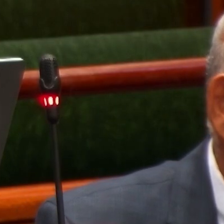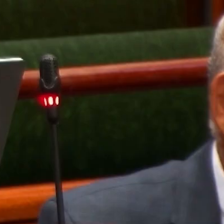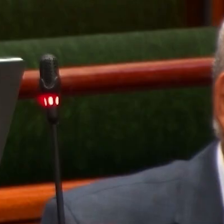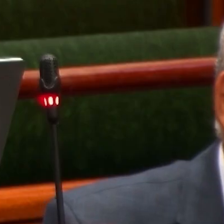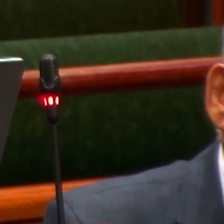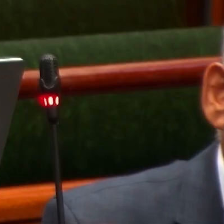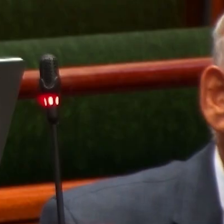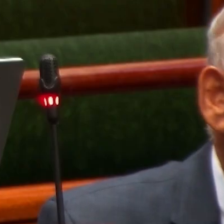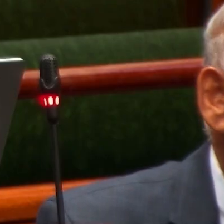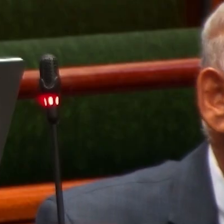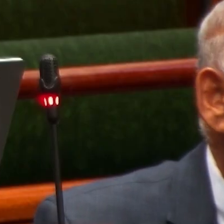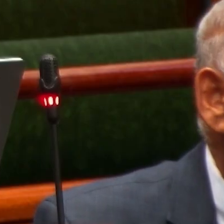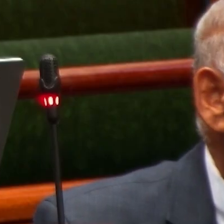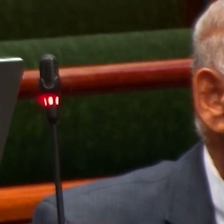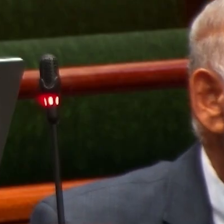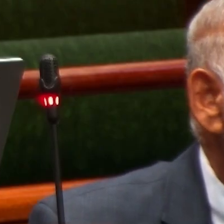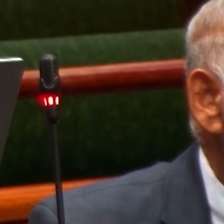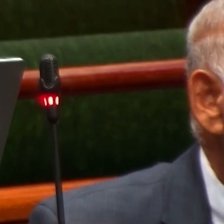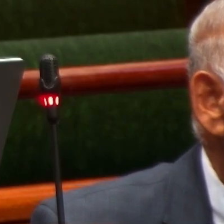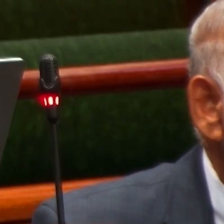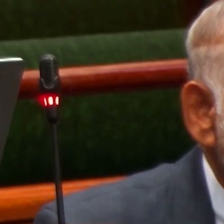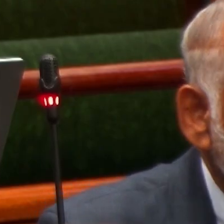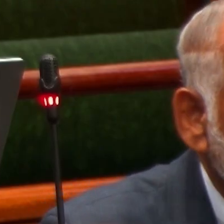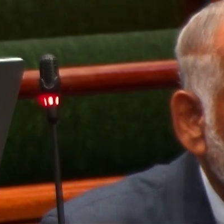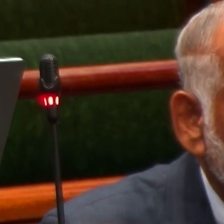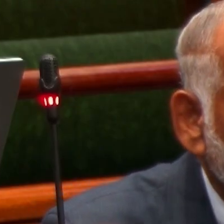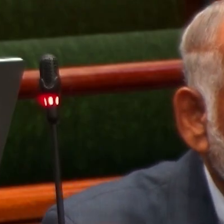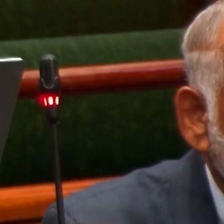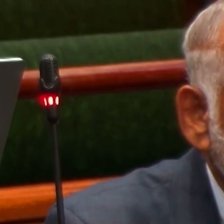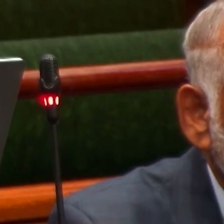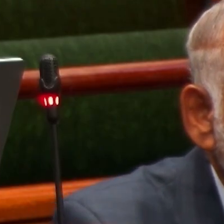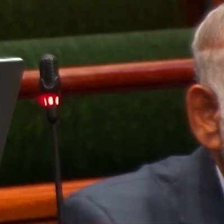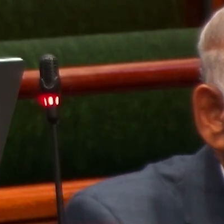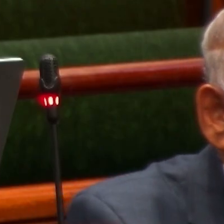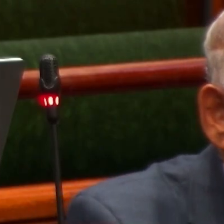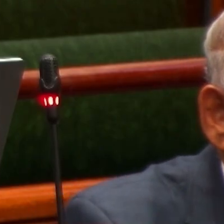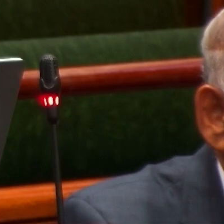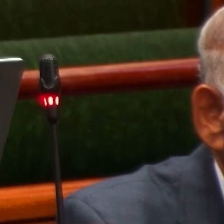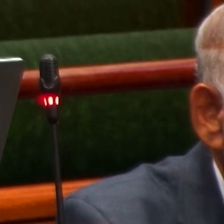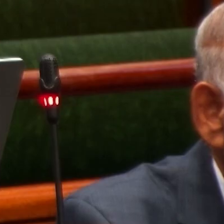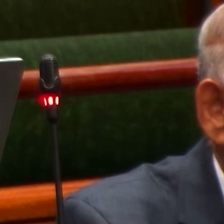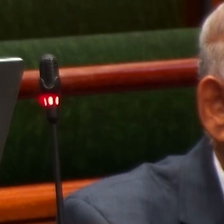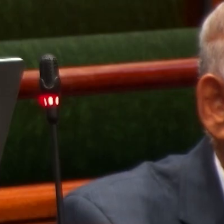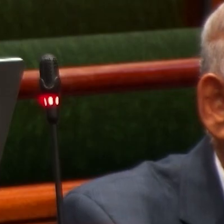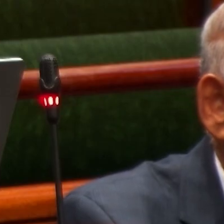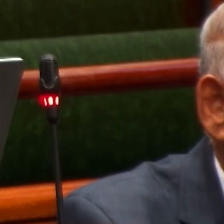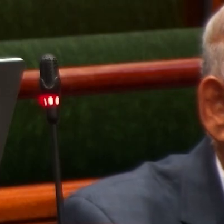Mr. Speaker, the coalition government has consistently strengthened social welfare support. The 15% increase introduced